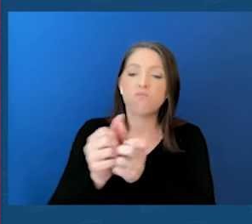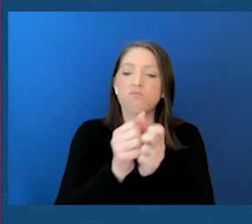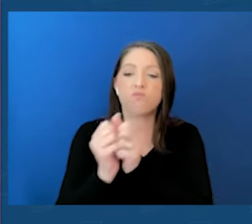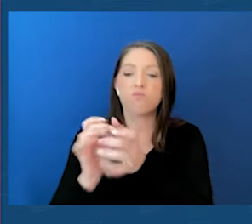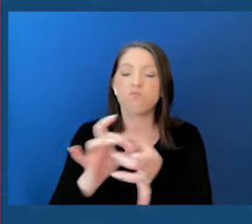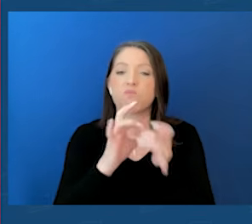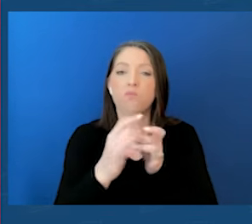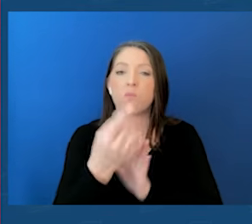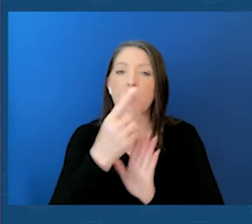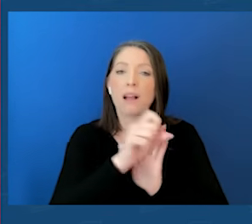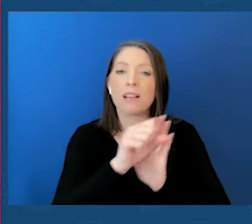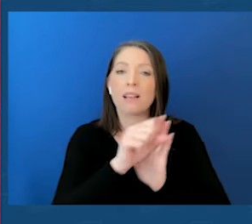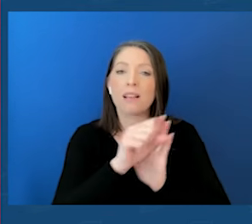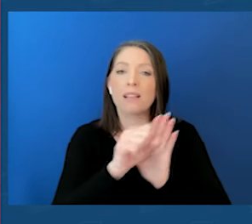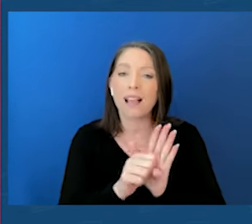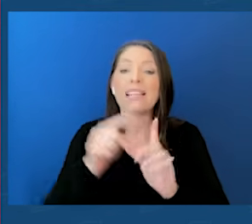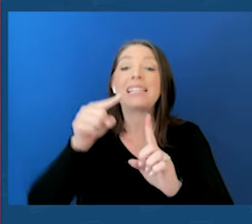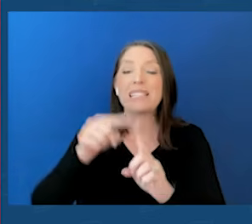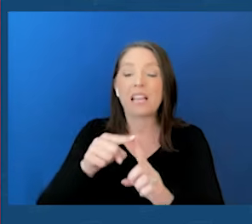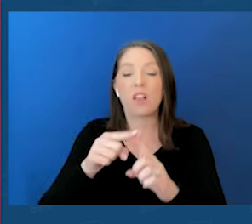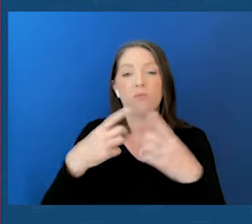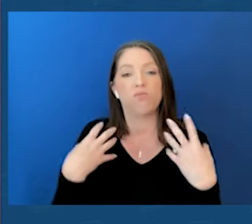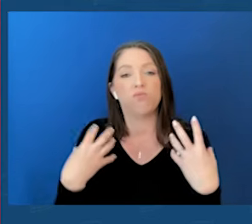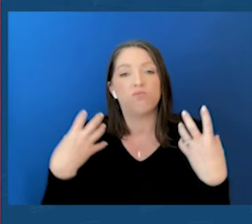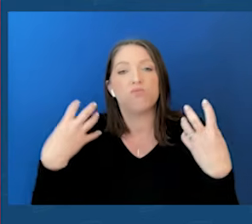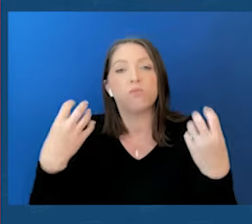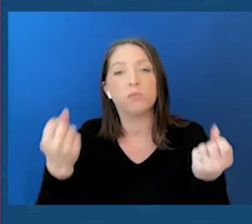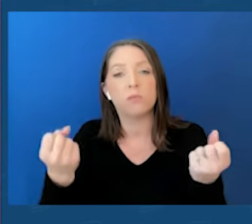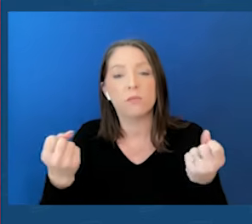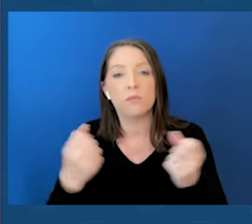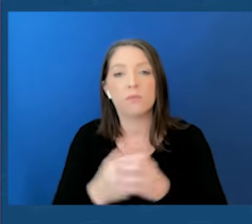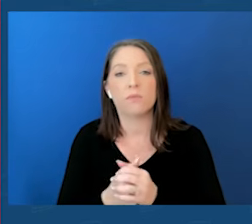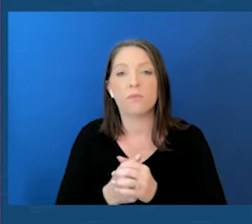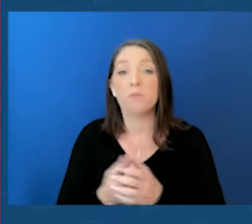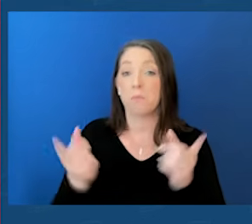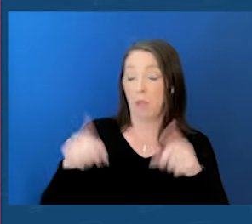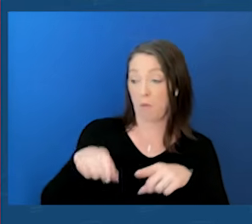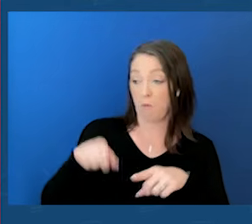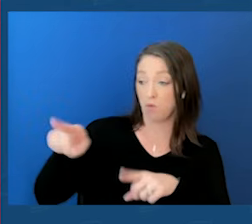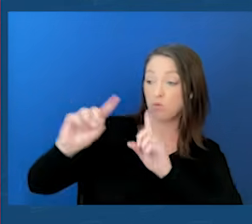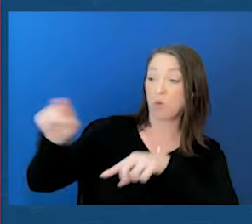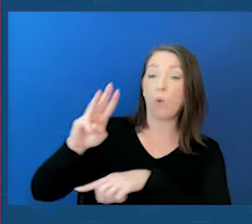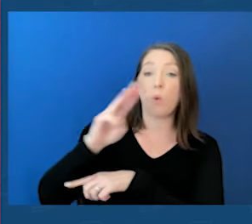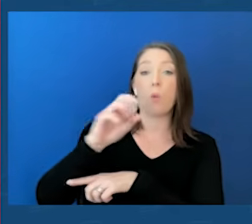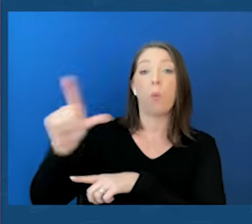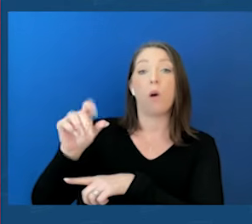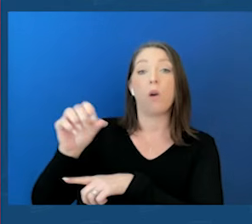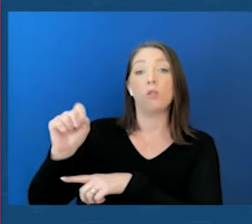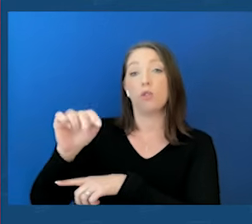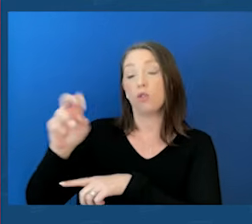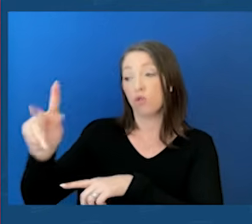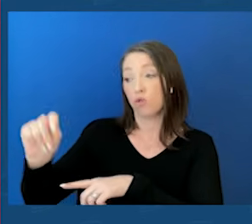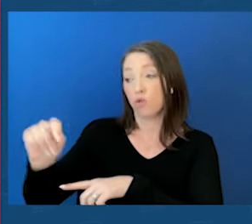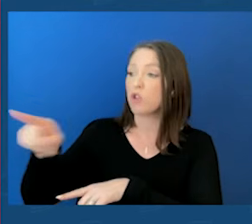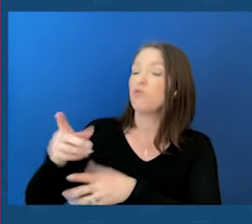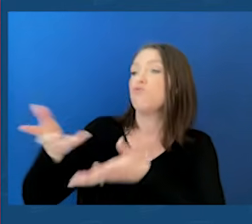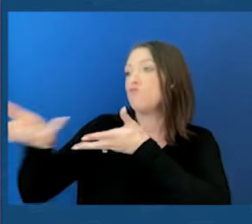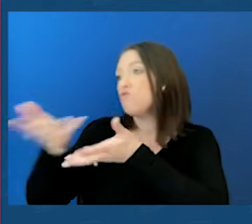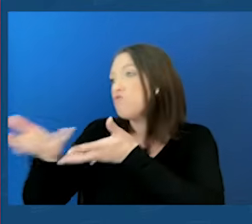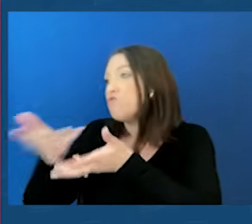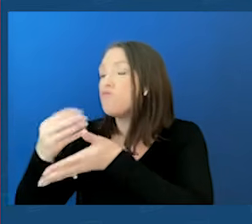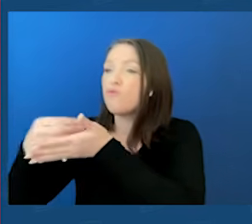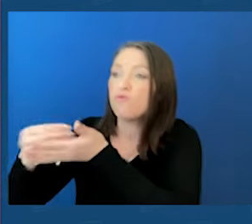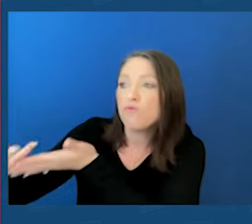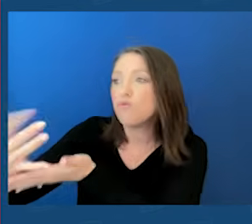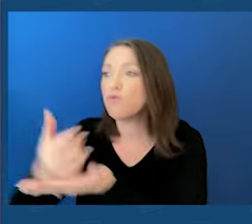scars. Yes, where you go and cut deals on Wall Street, our forefathers were put on blocks and sold like a